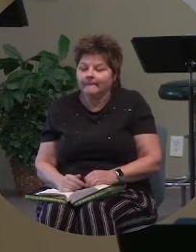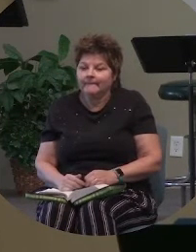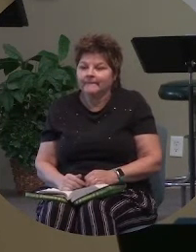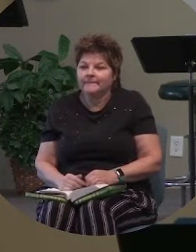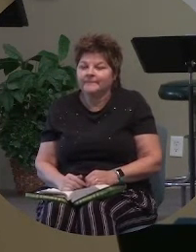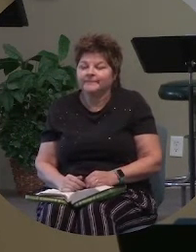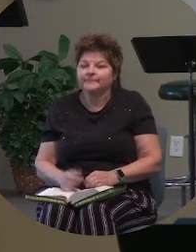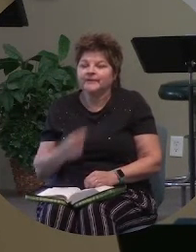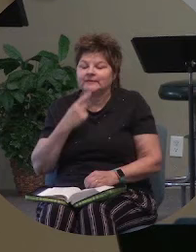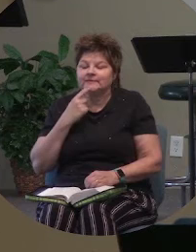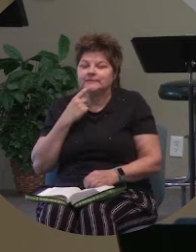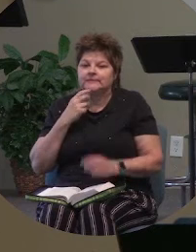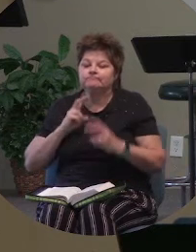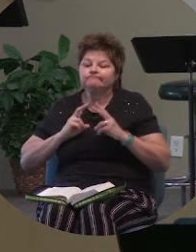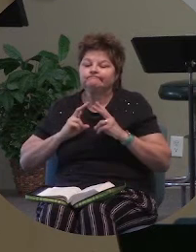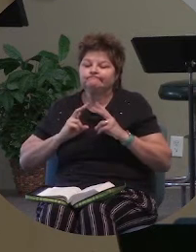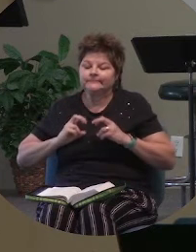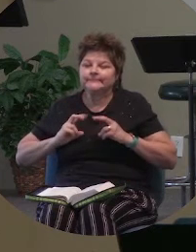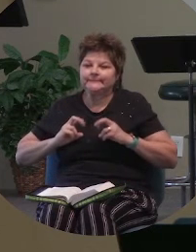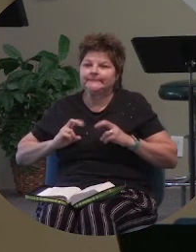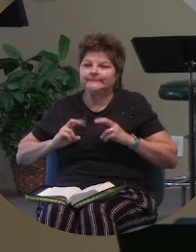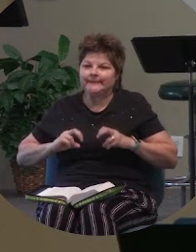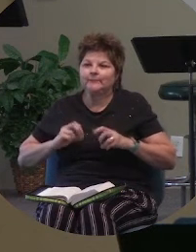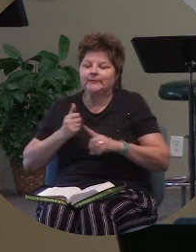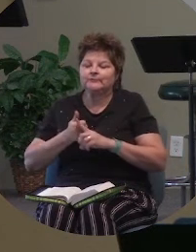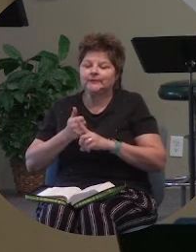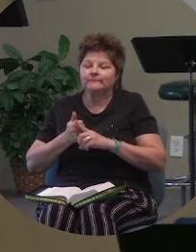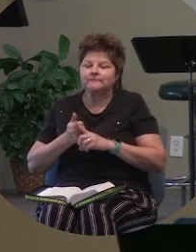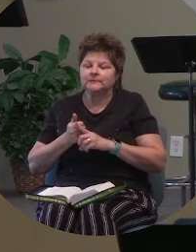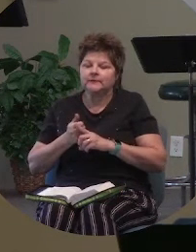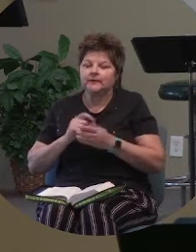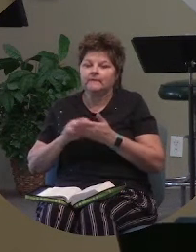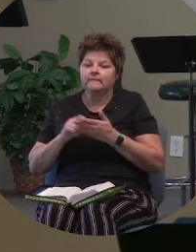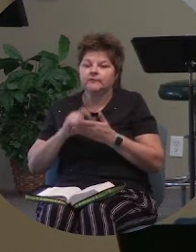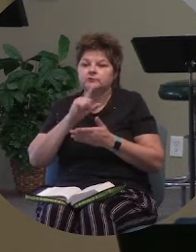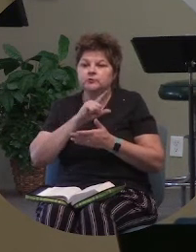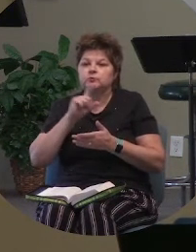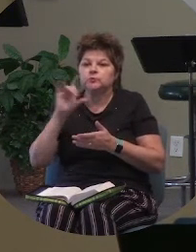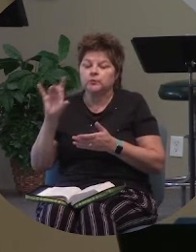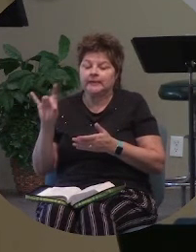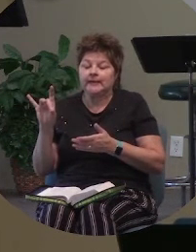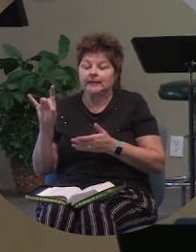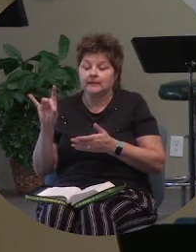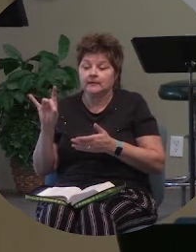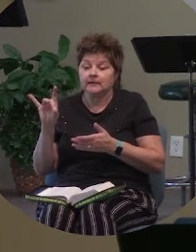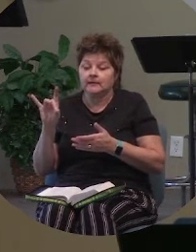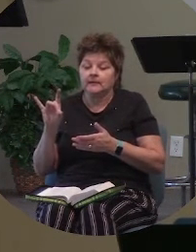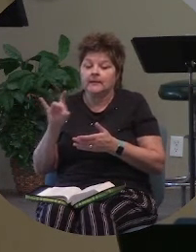So he says, examine yourself. Verse 28. "But a man